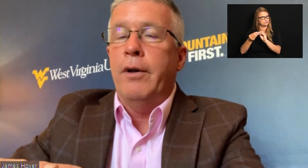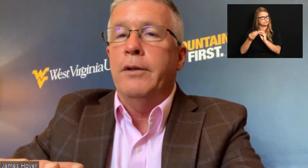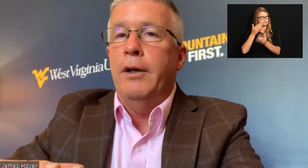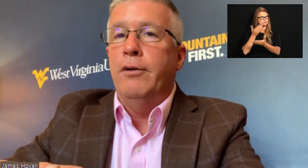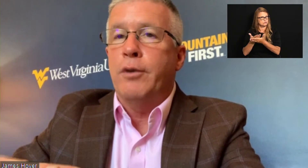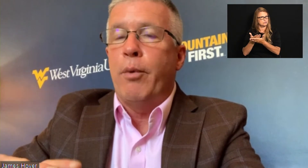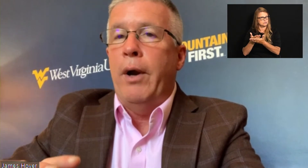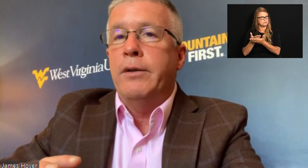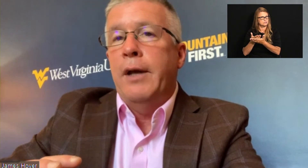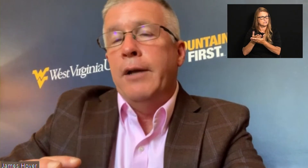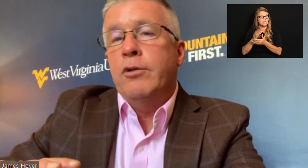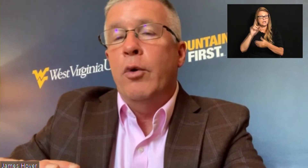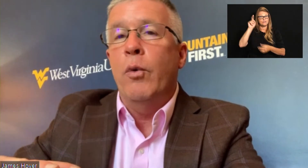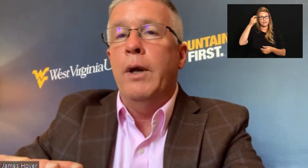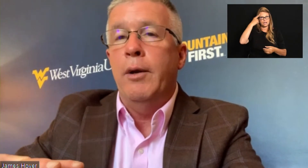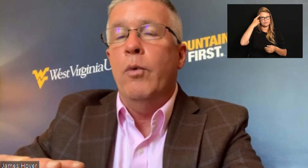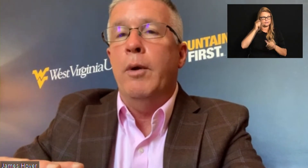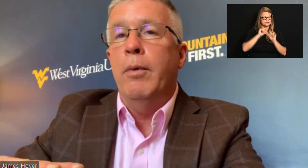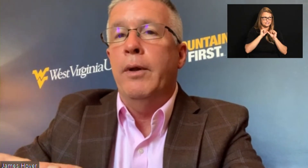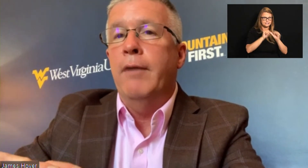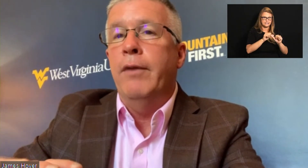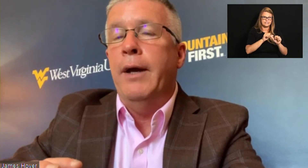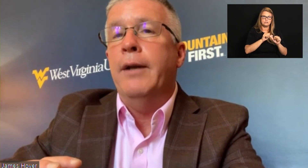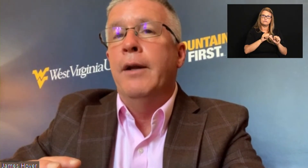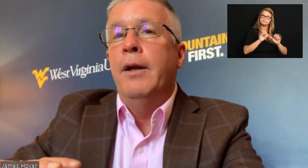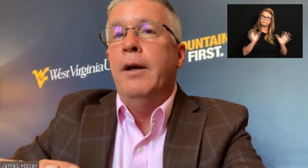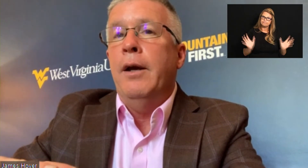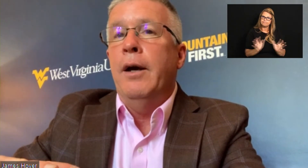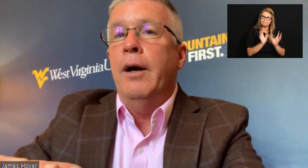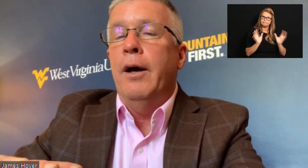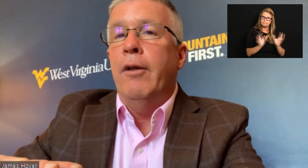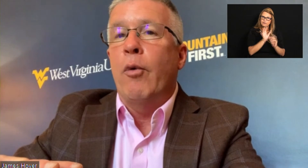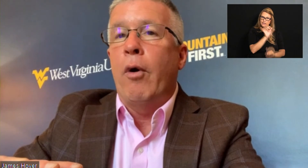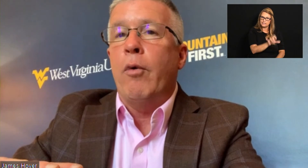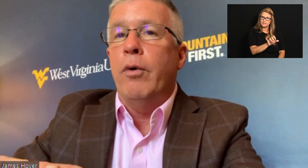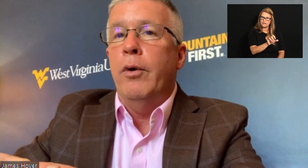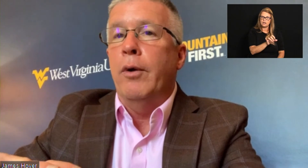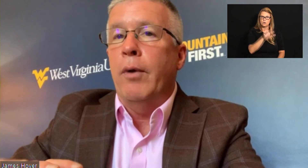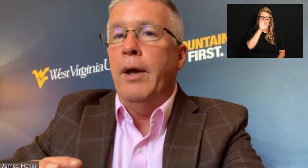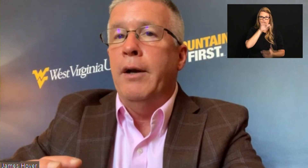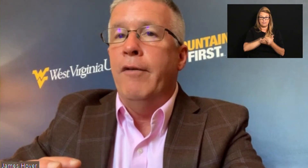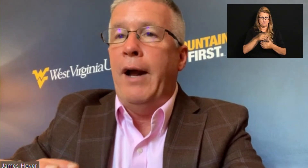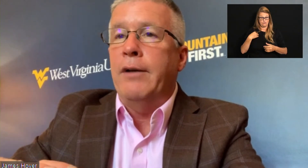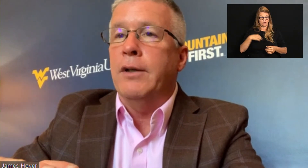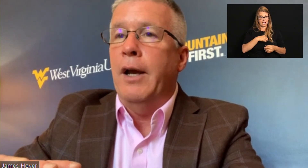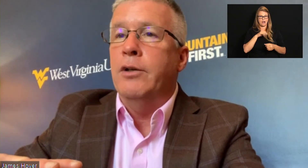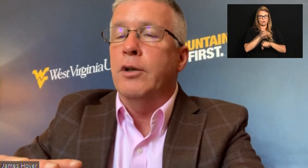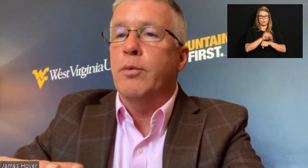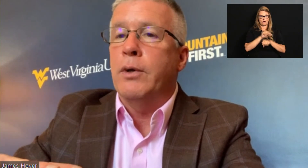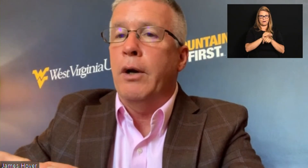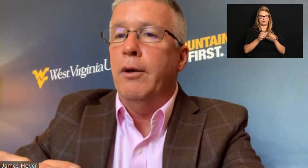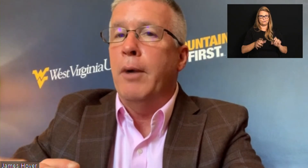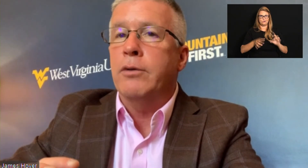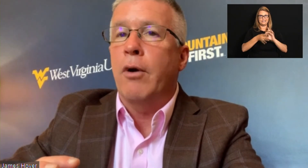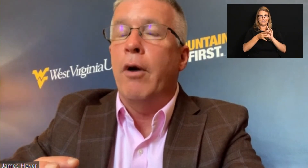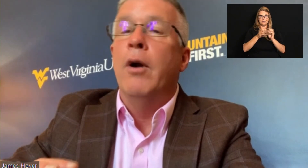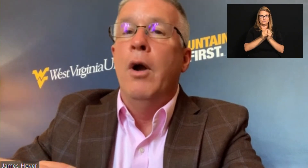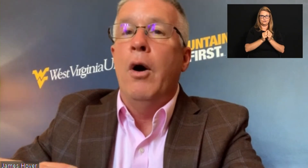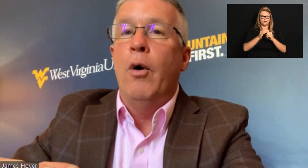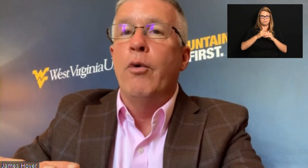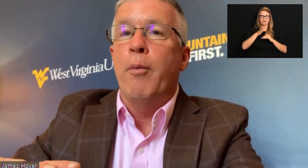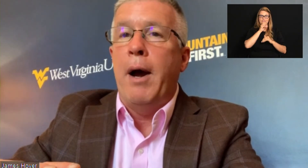governor continues to press that. So we believe that the work we're doing related to vaccinations, particularly amongst